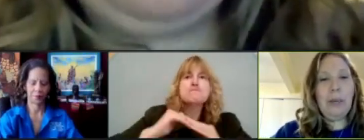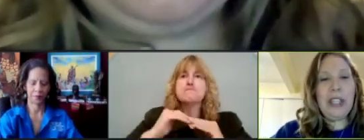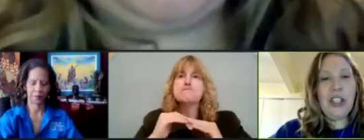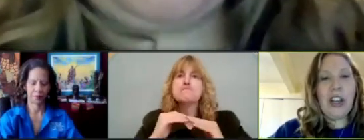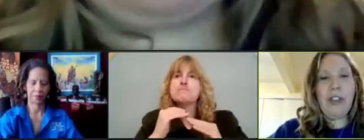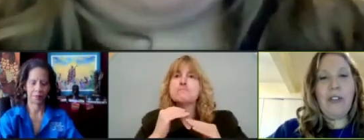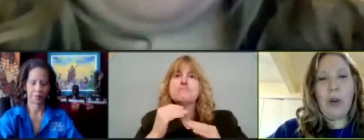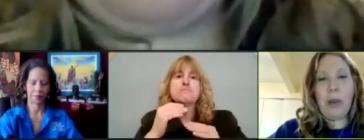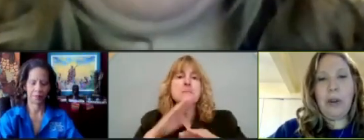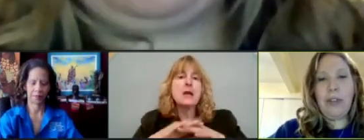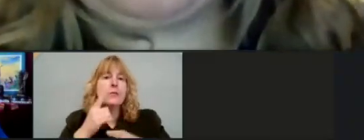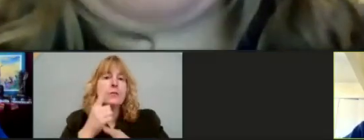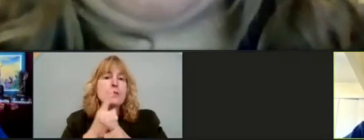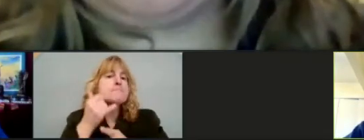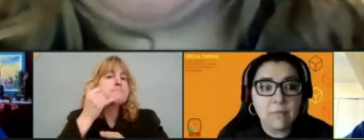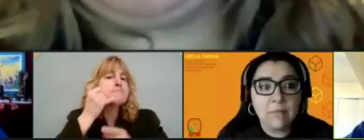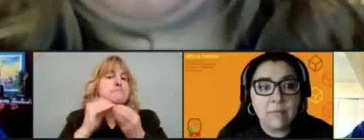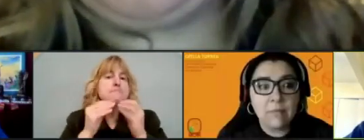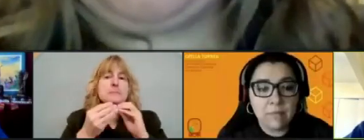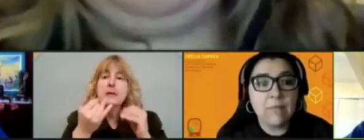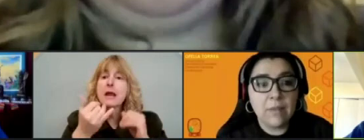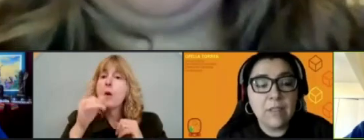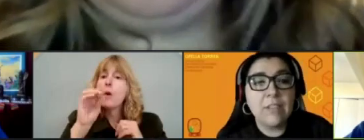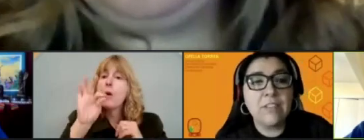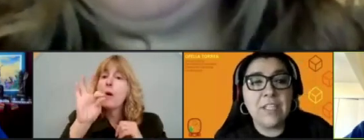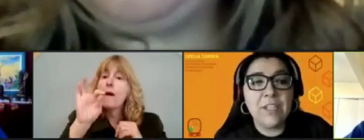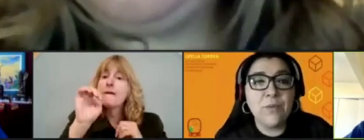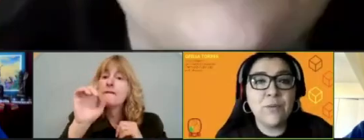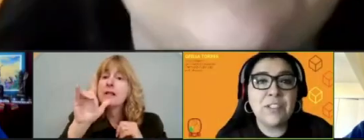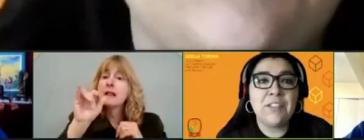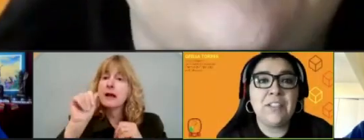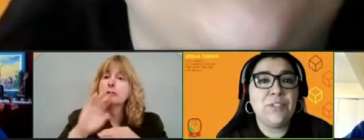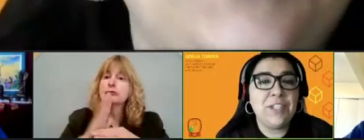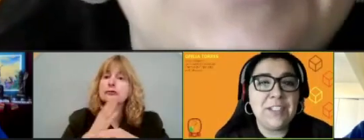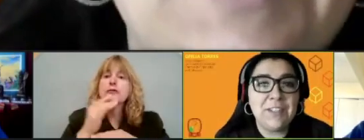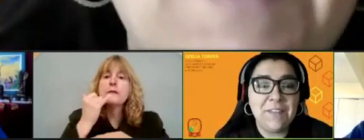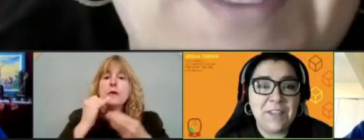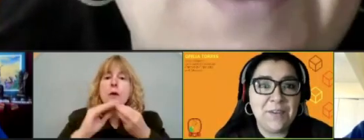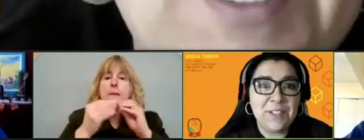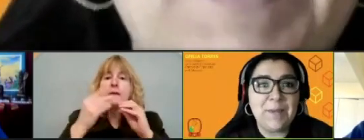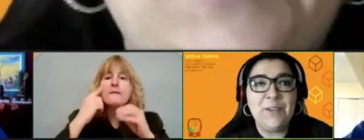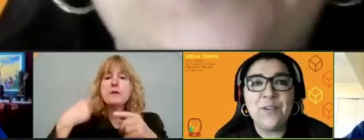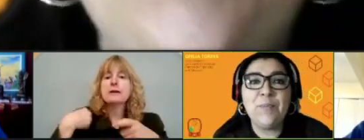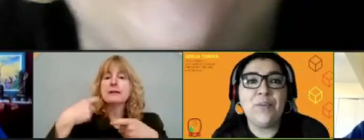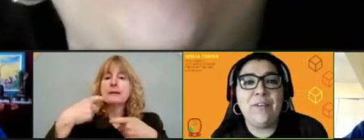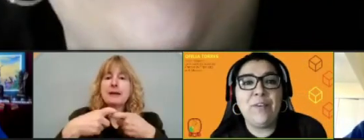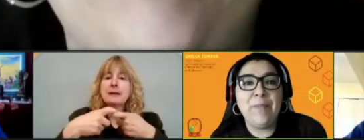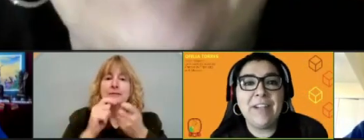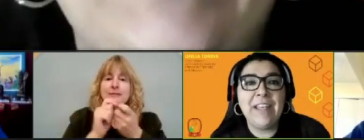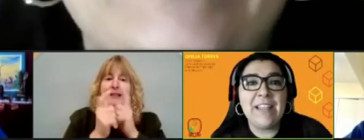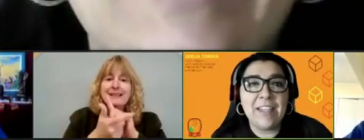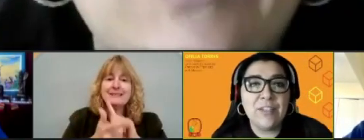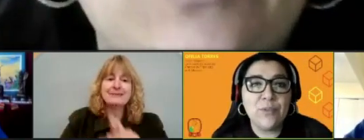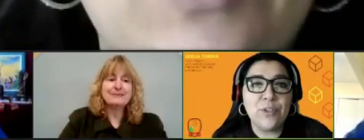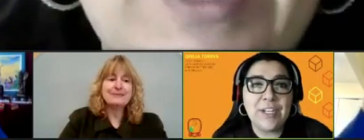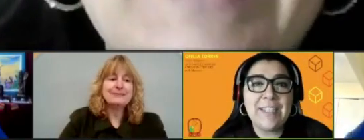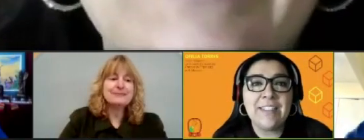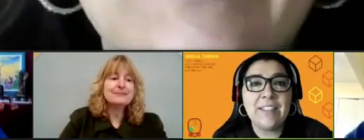Ophelia, please share the phone number for Spanish translation. Si gustas escuchar este video en español, por favor marca